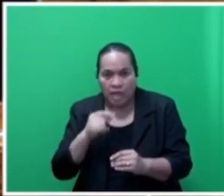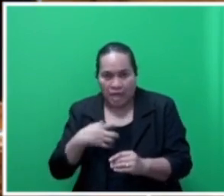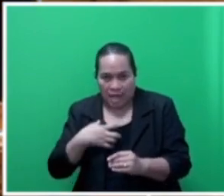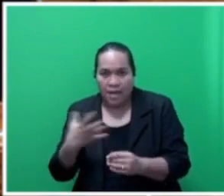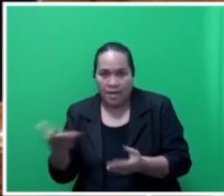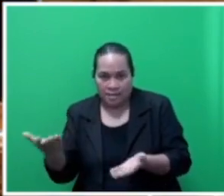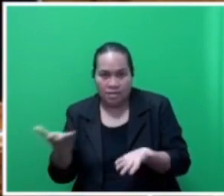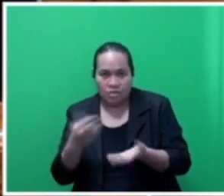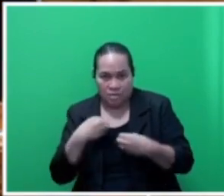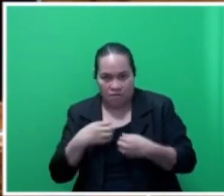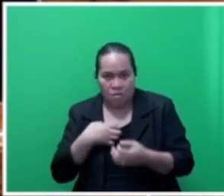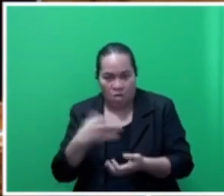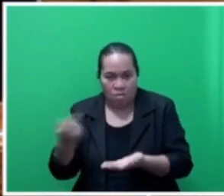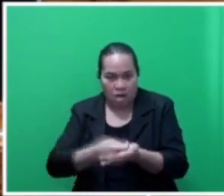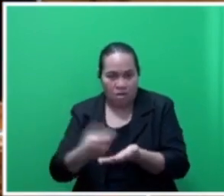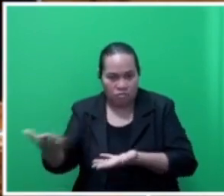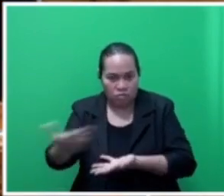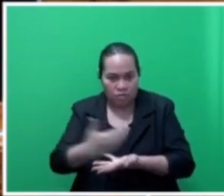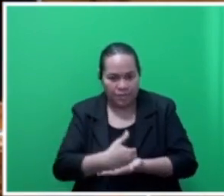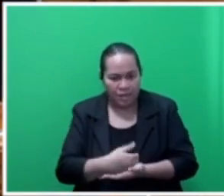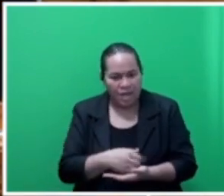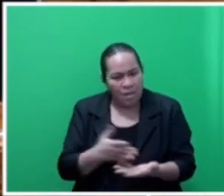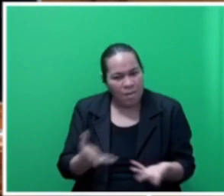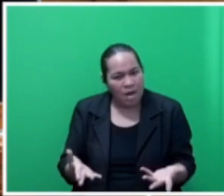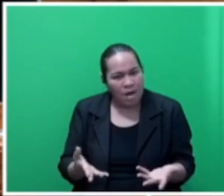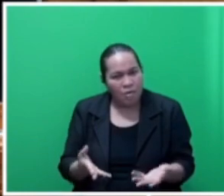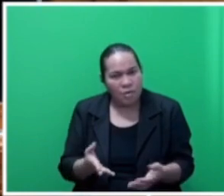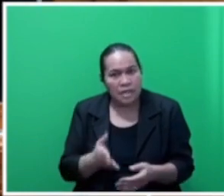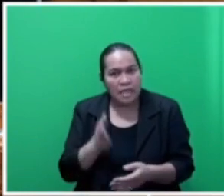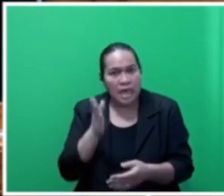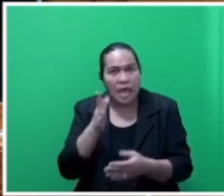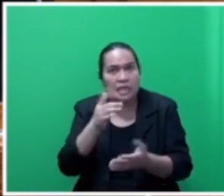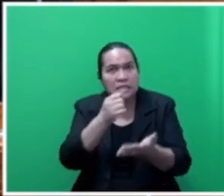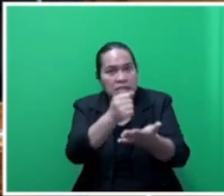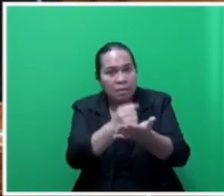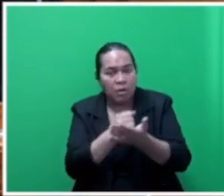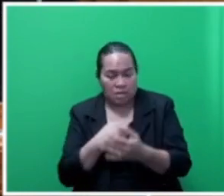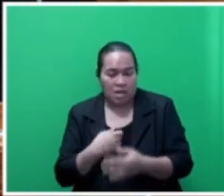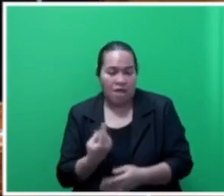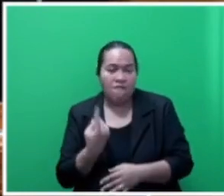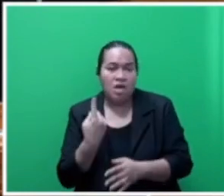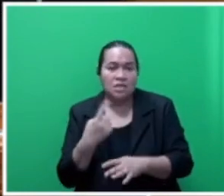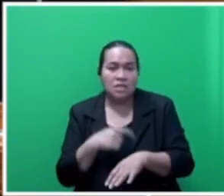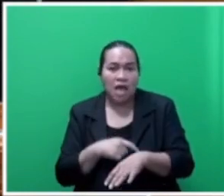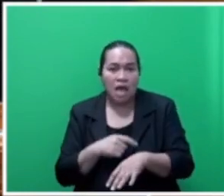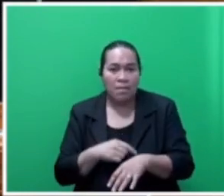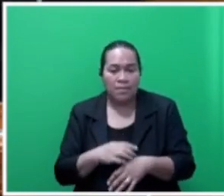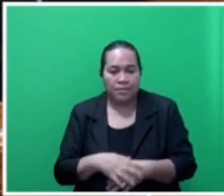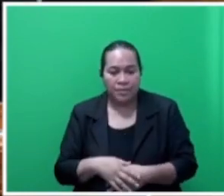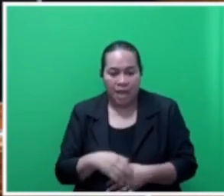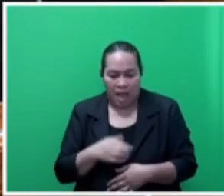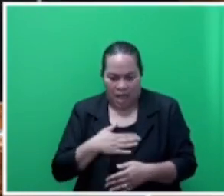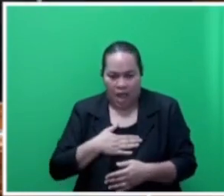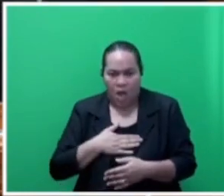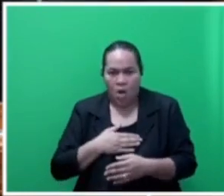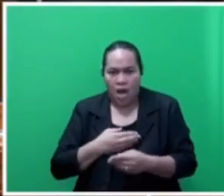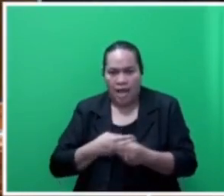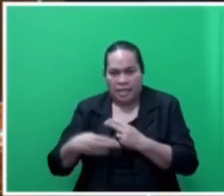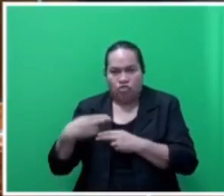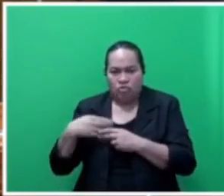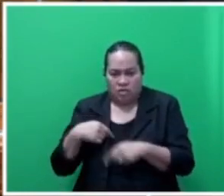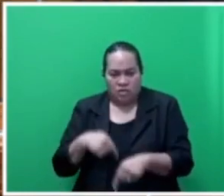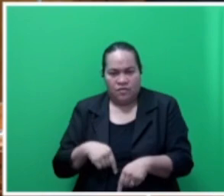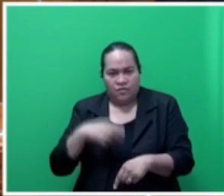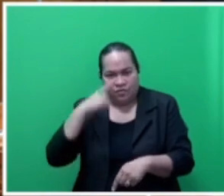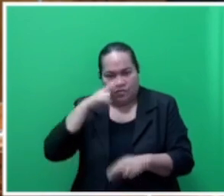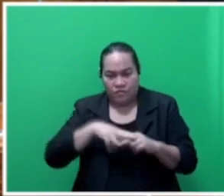With regard to direct budget support, this is the first time, Mr. Speaker, sir, in our history, the history of this beloved